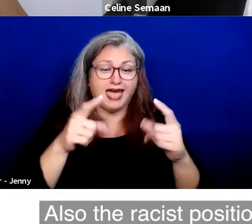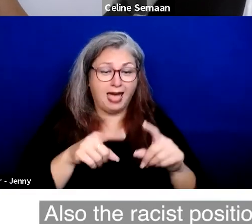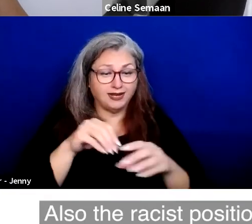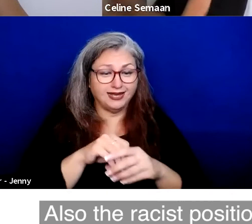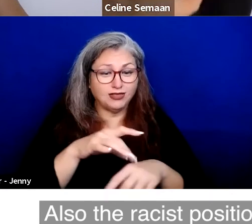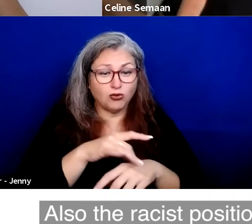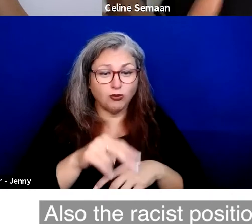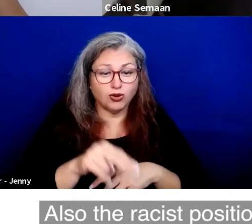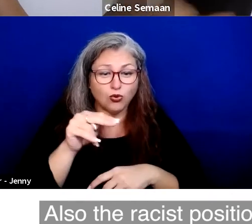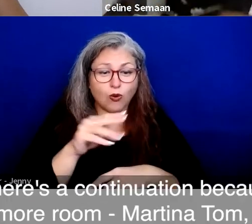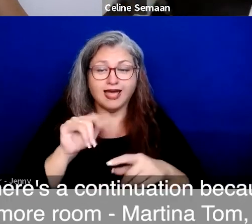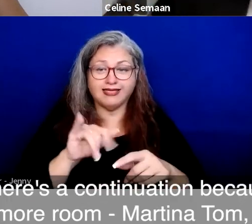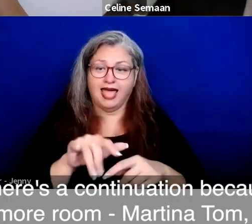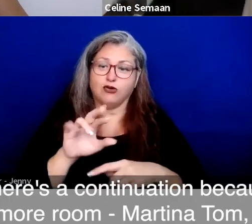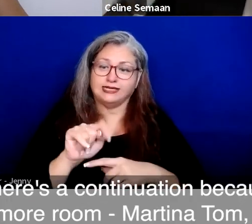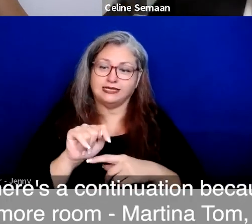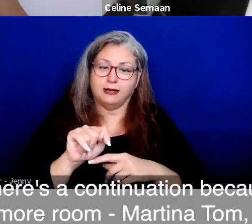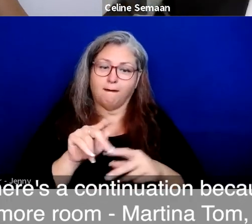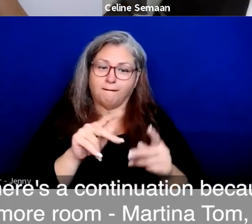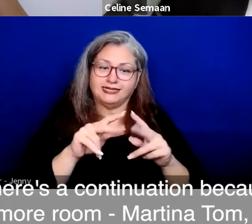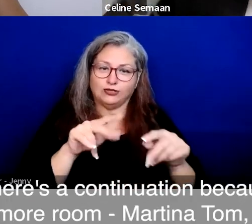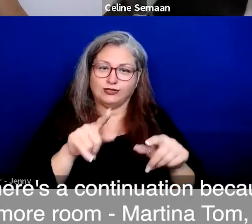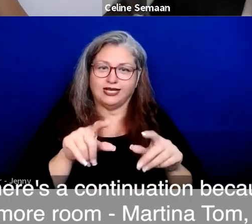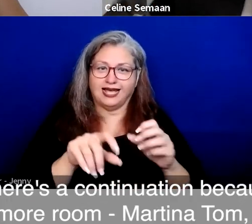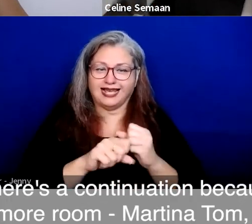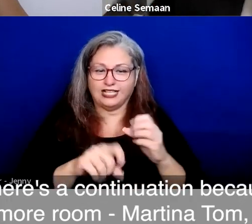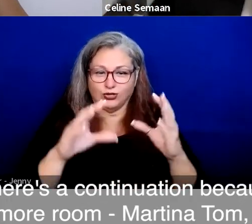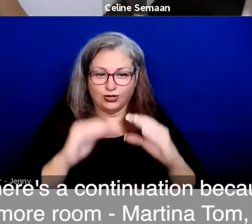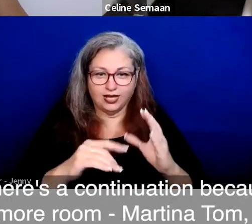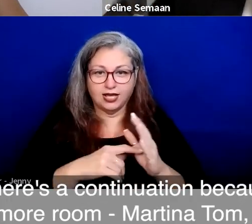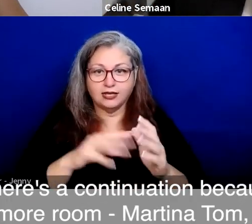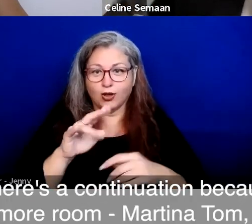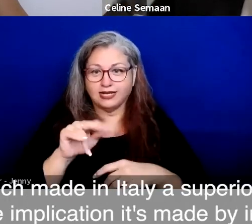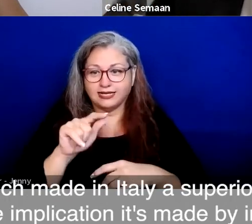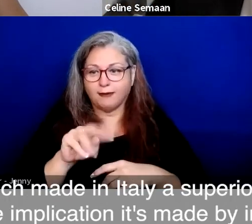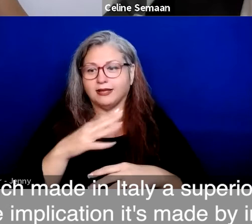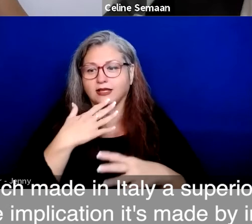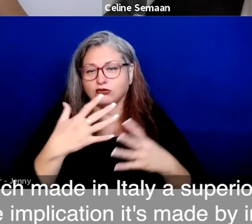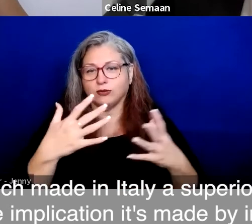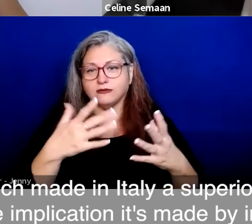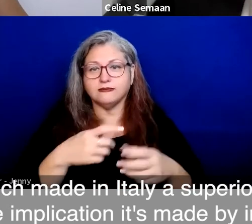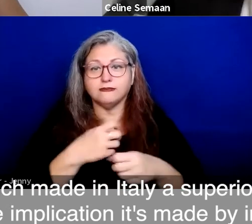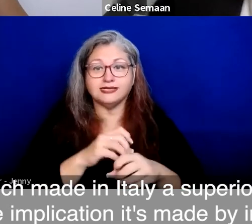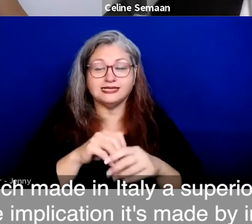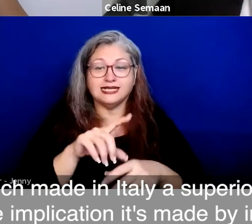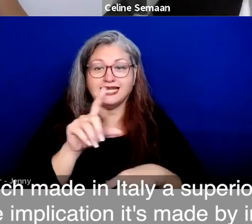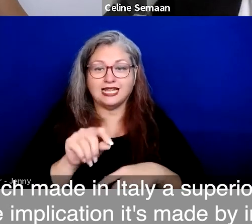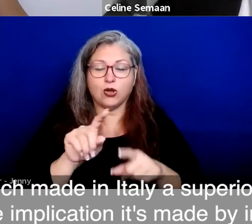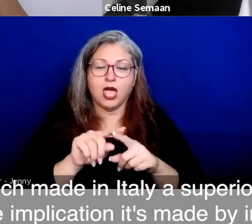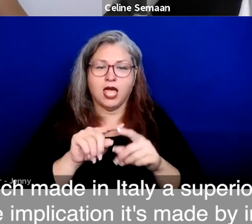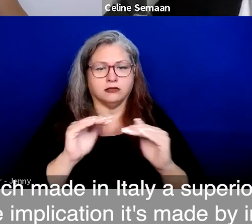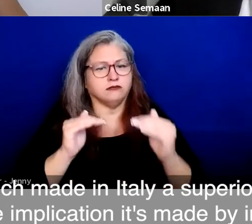Also, the racist positioning. There's a continuation because she had no more room. Martina Tam, thank you so much. Made in Italy as